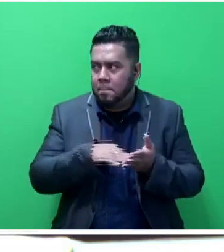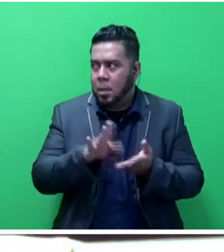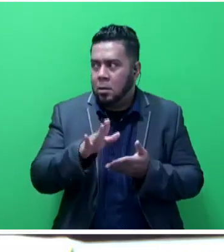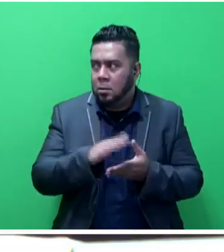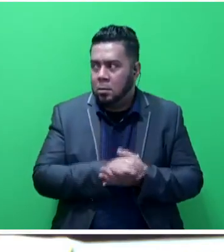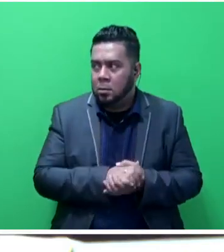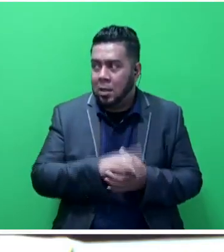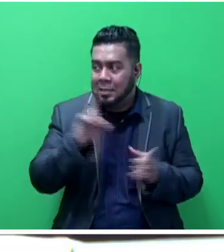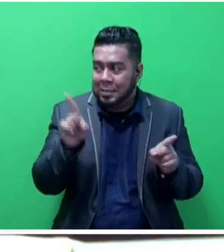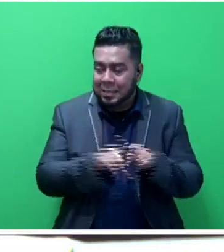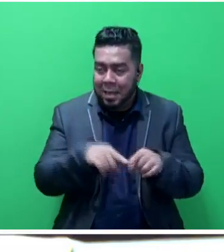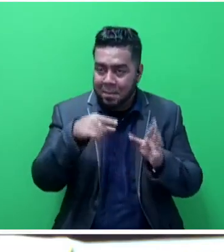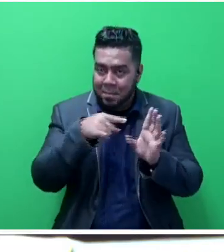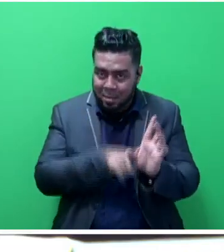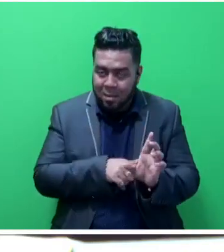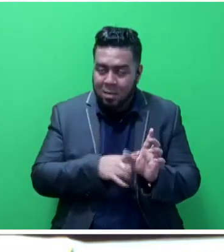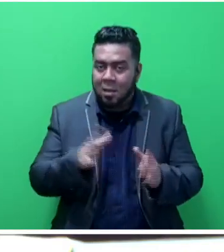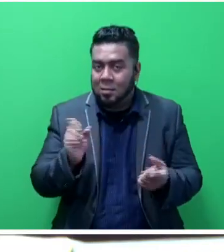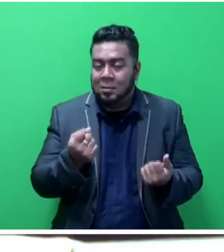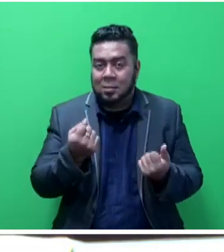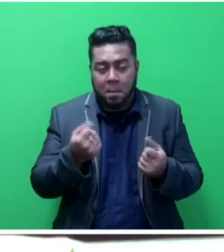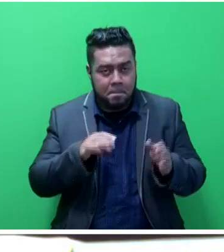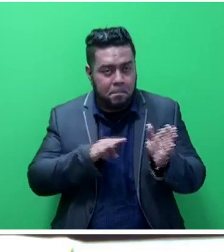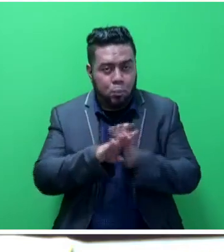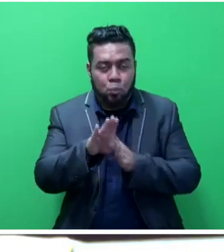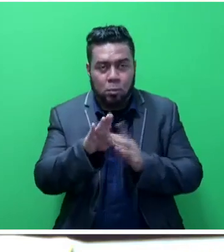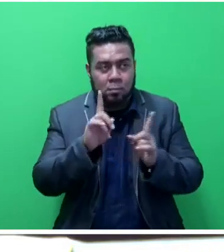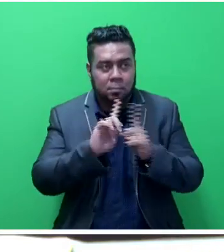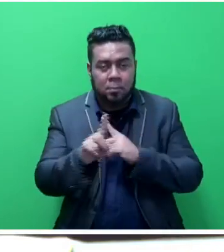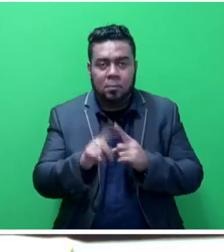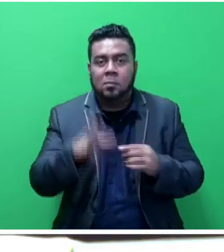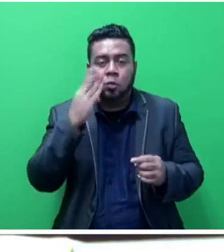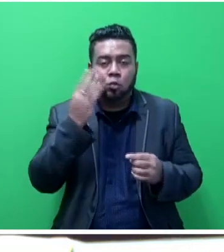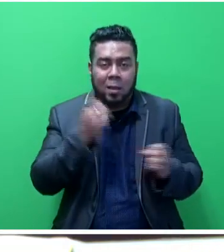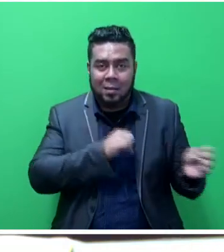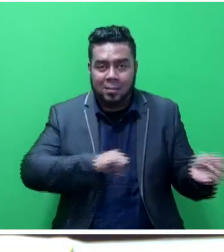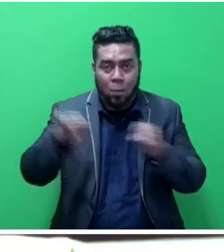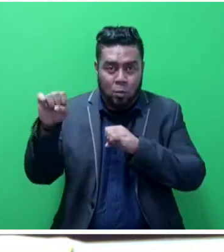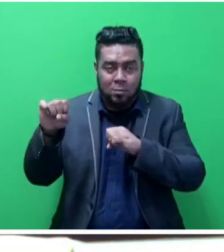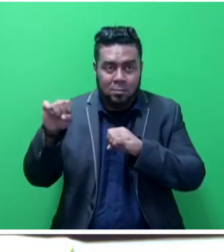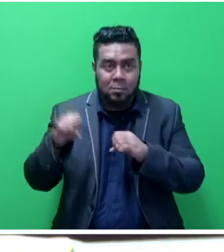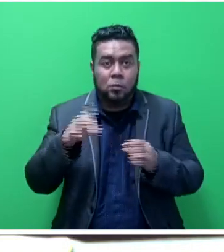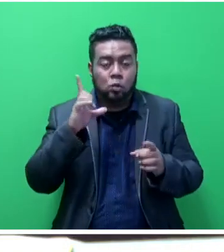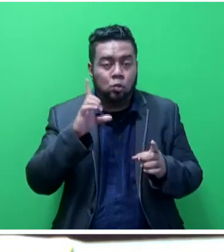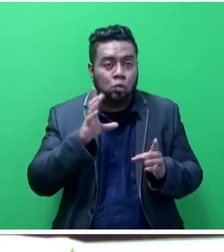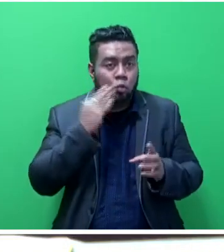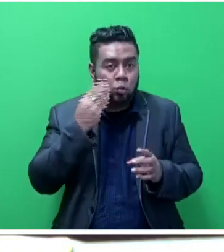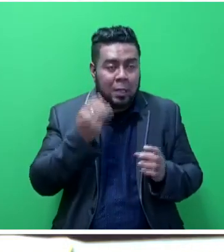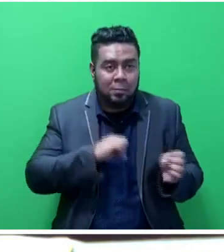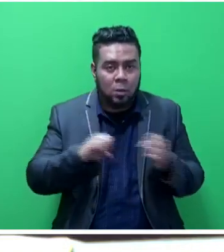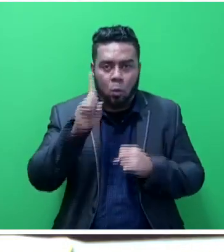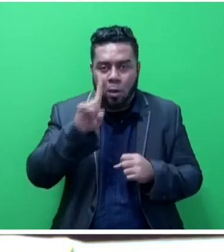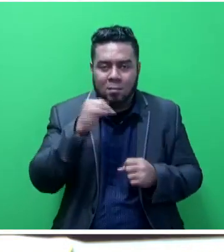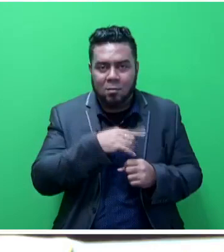same year, it also surpassed sugar exports. In 2020, sugar exports was